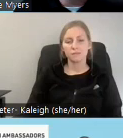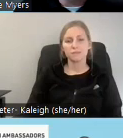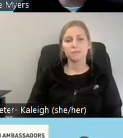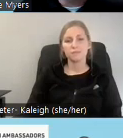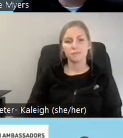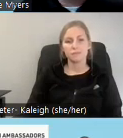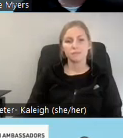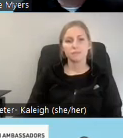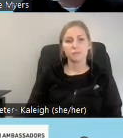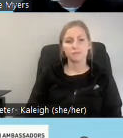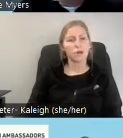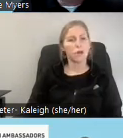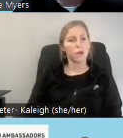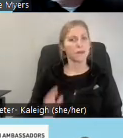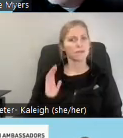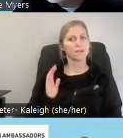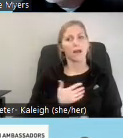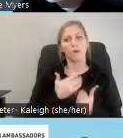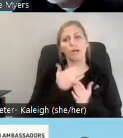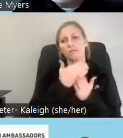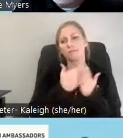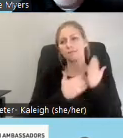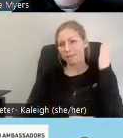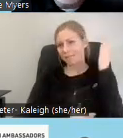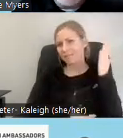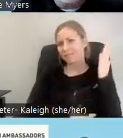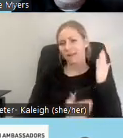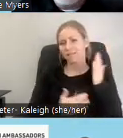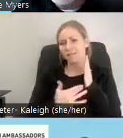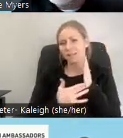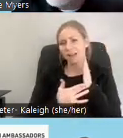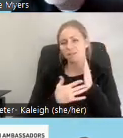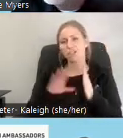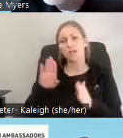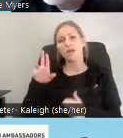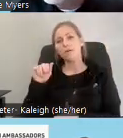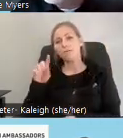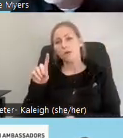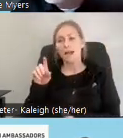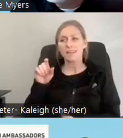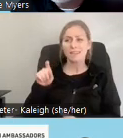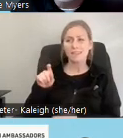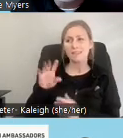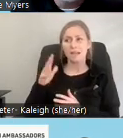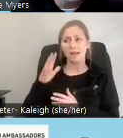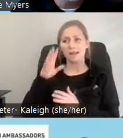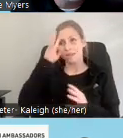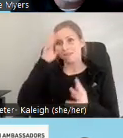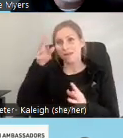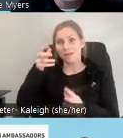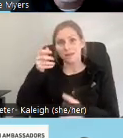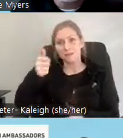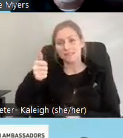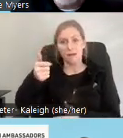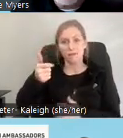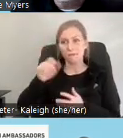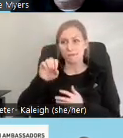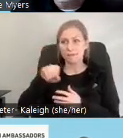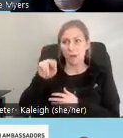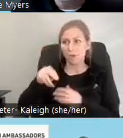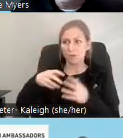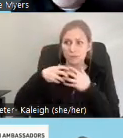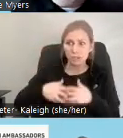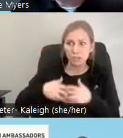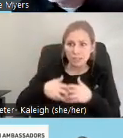of technologies. Because in this case, Brad had to kind of invent his own machinery and